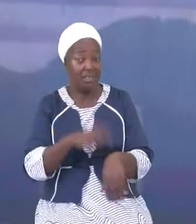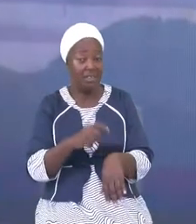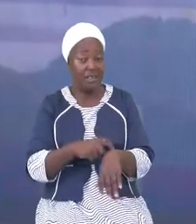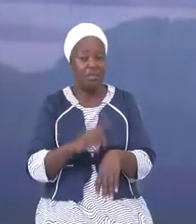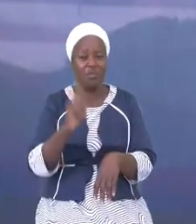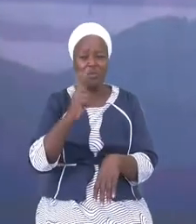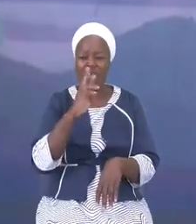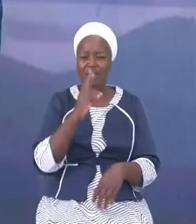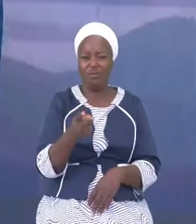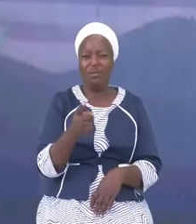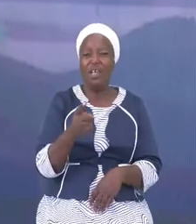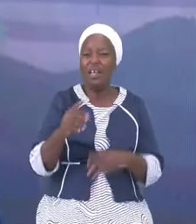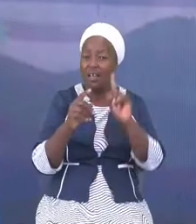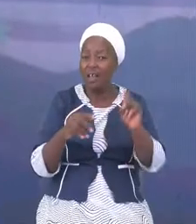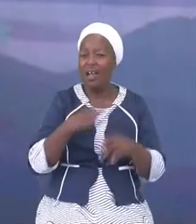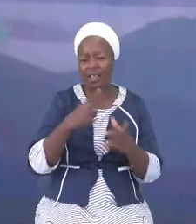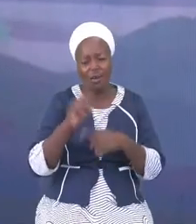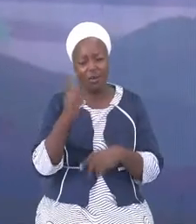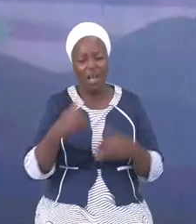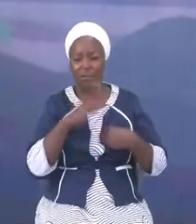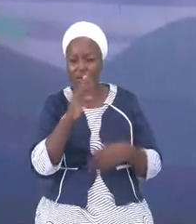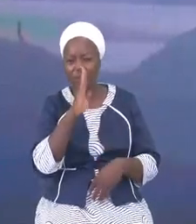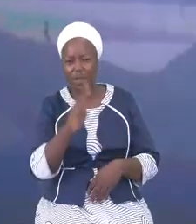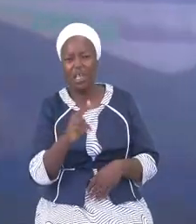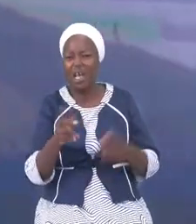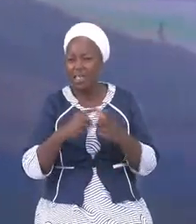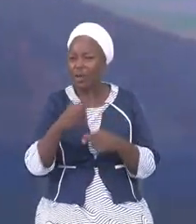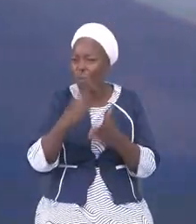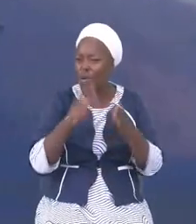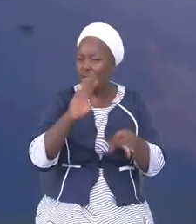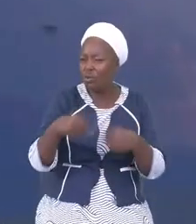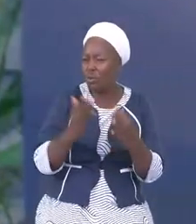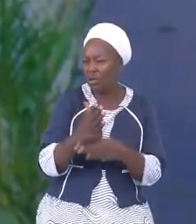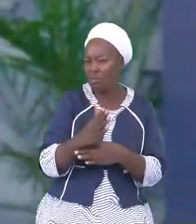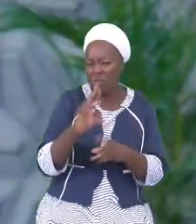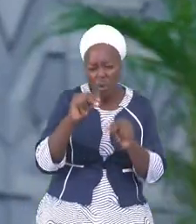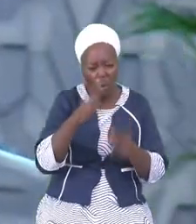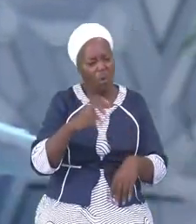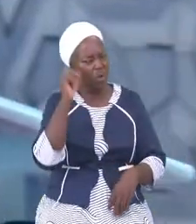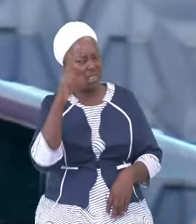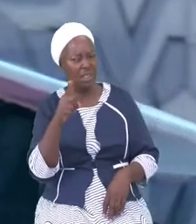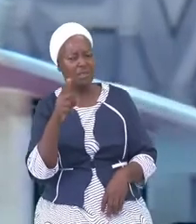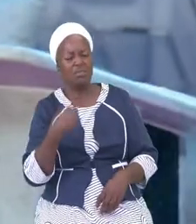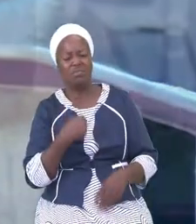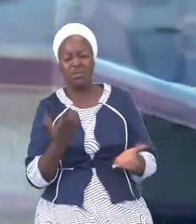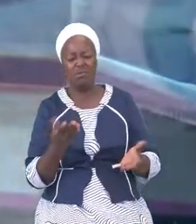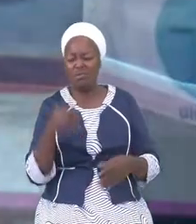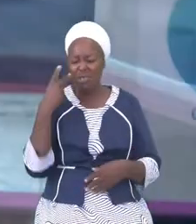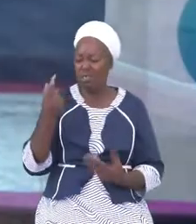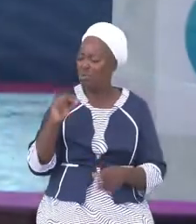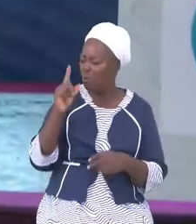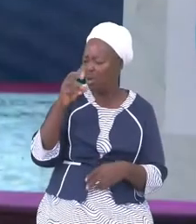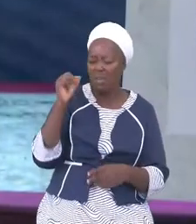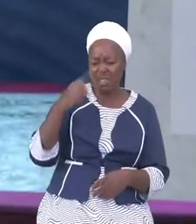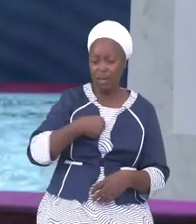are you? Where have you been? What are you going through? Nobody understands me. Nobody understood